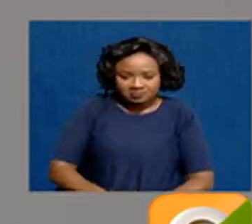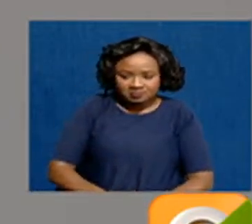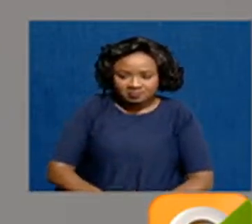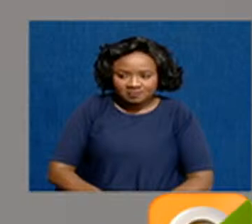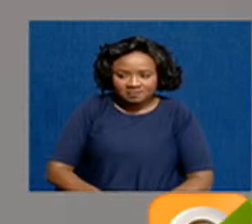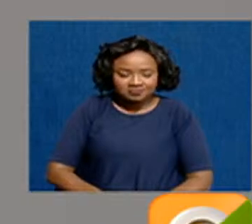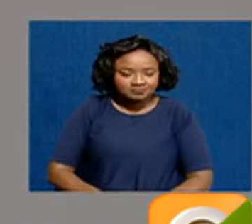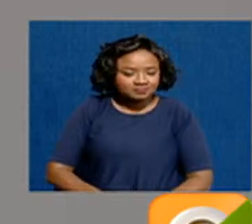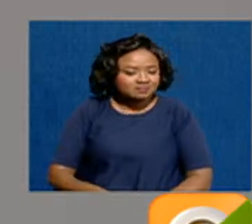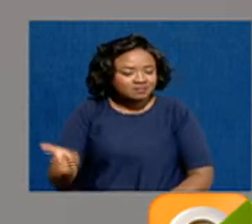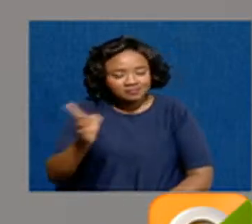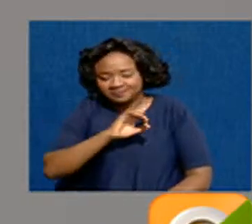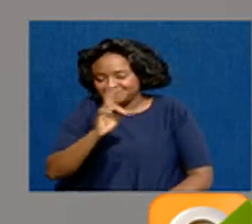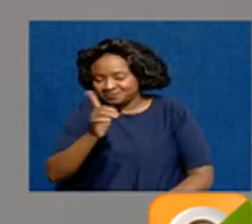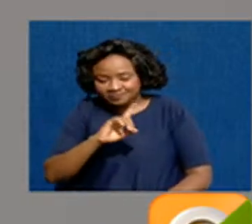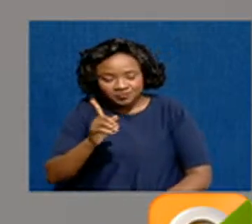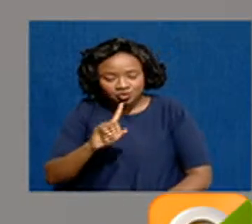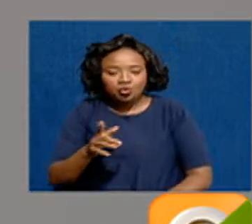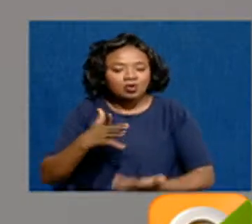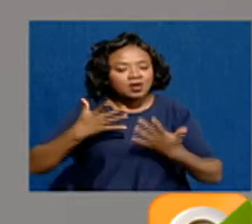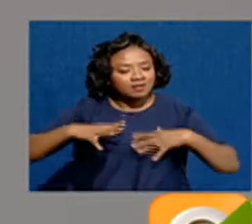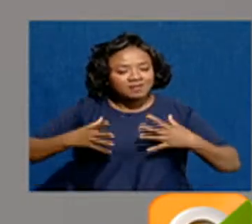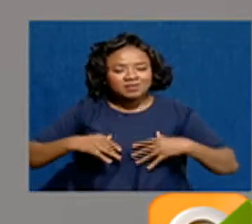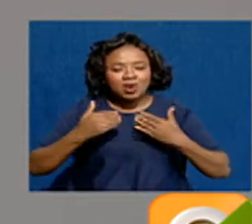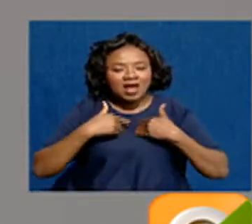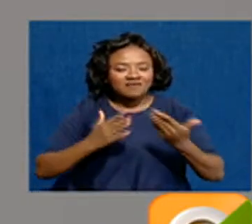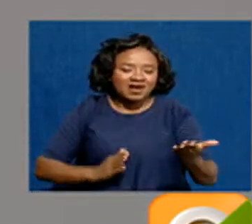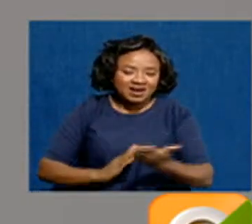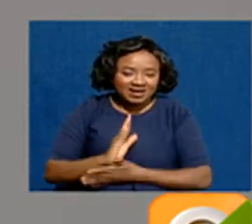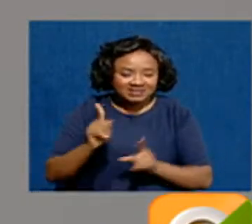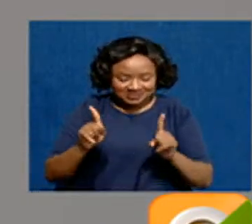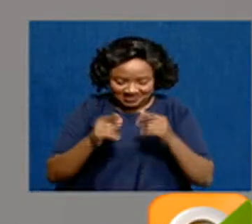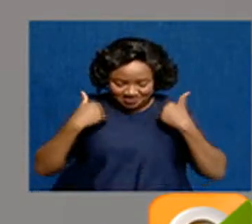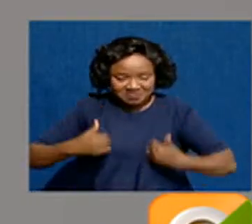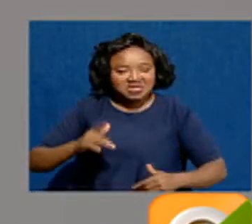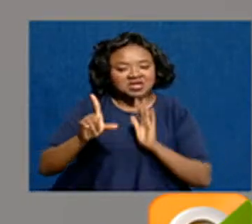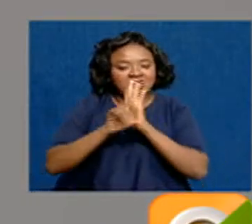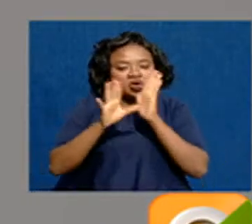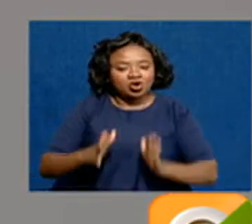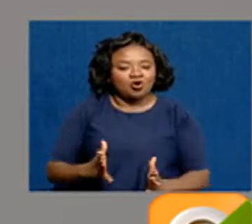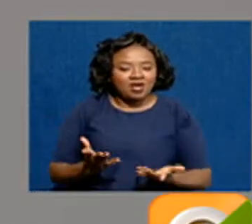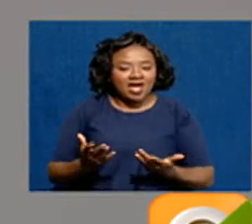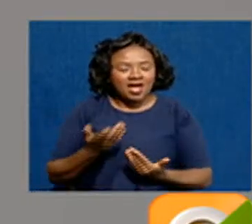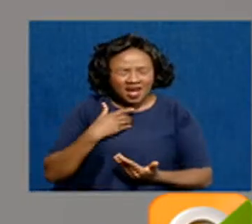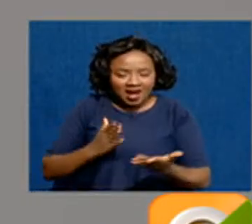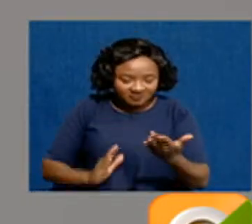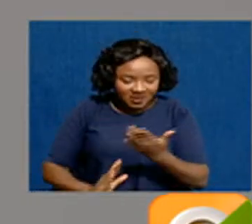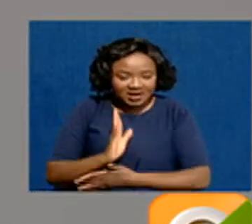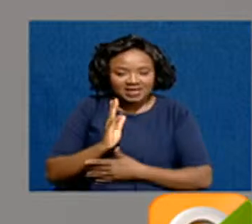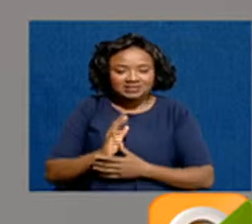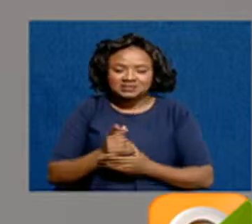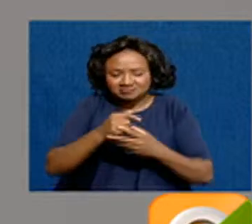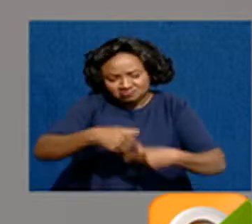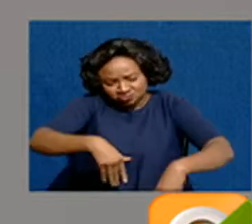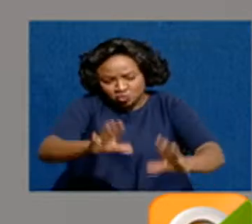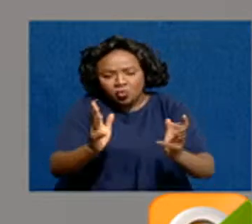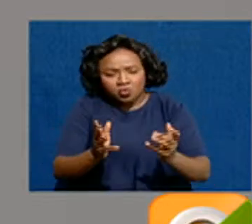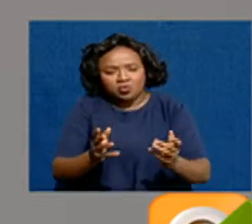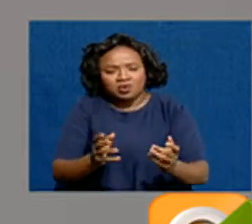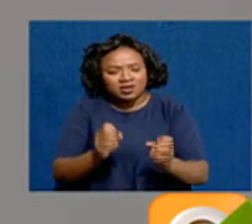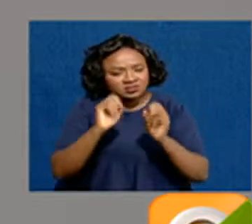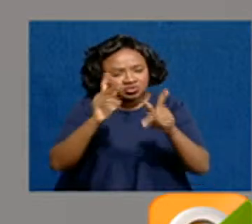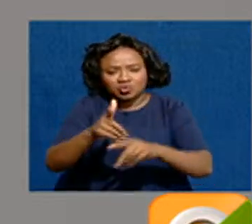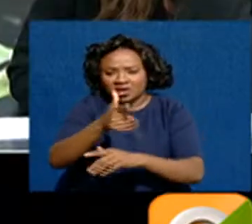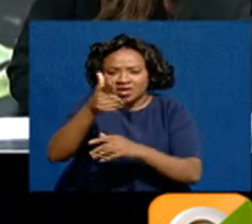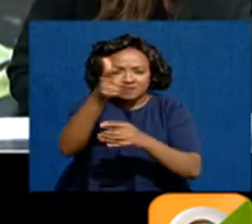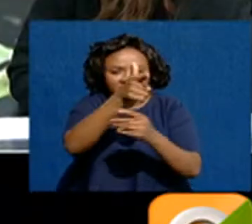be something that Not at all. People have a right. I am a lawyer. Yeah. They have constitutional right. They should do it. They should do it. Right. But to